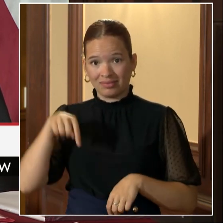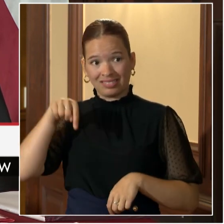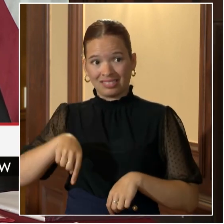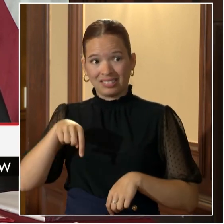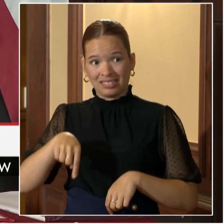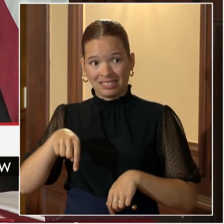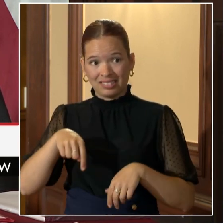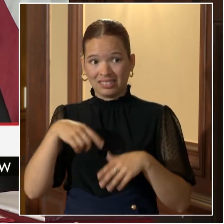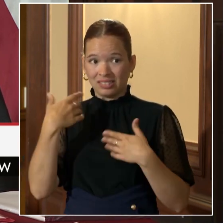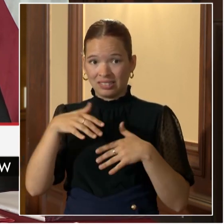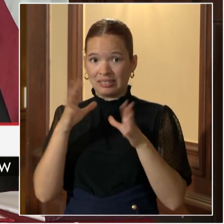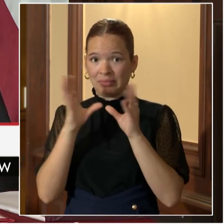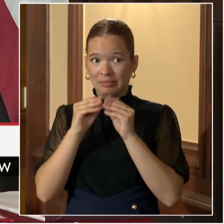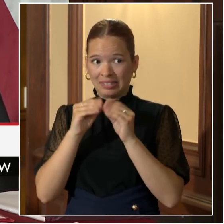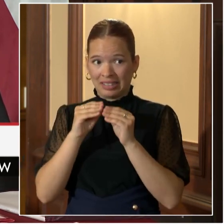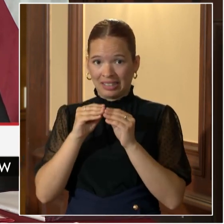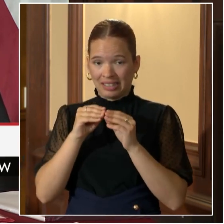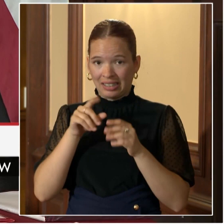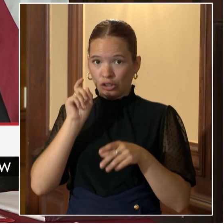fiscal year, but